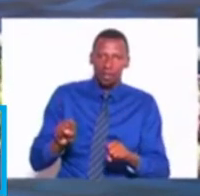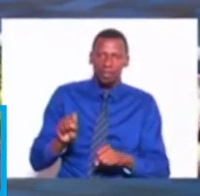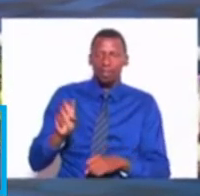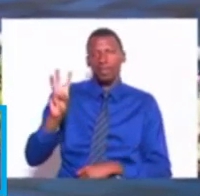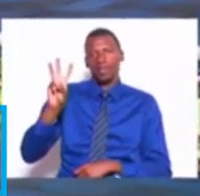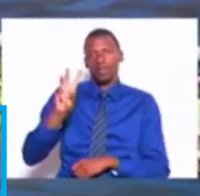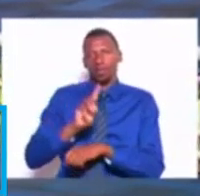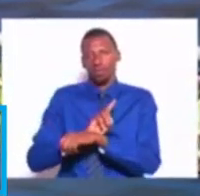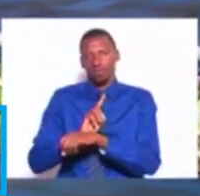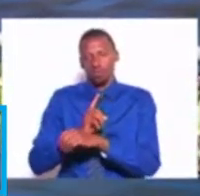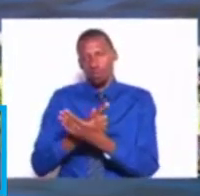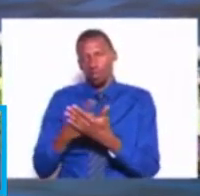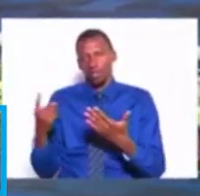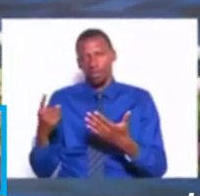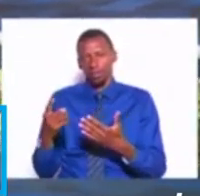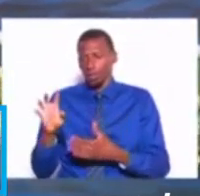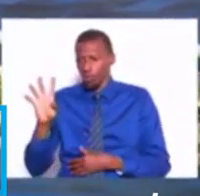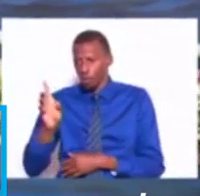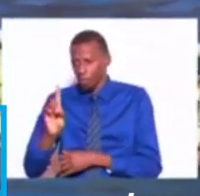4 minutes.